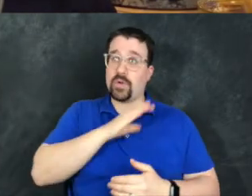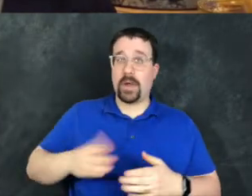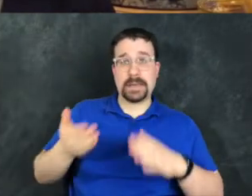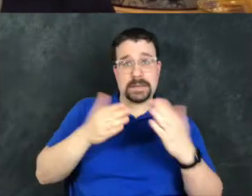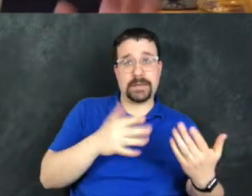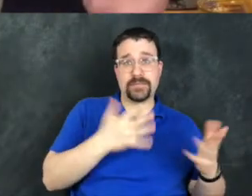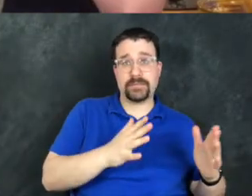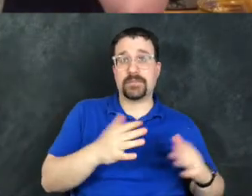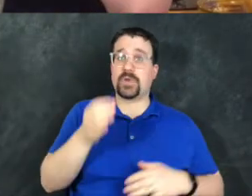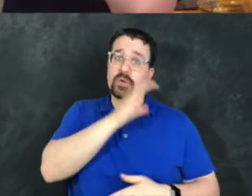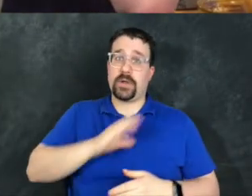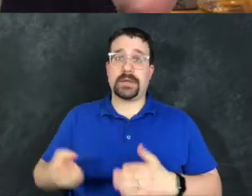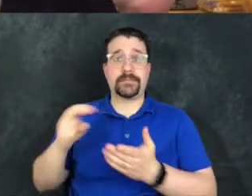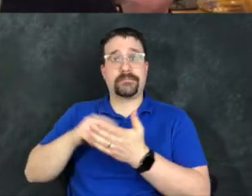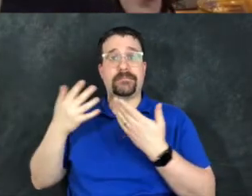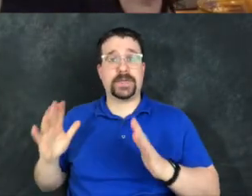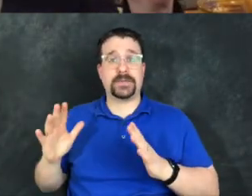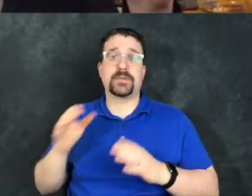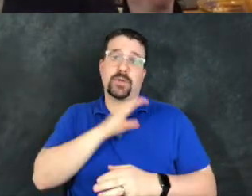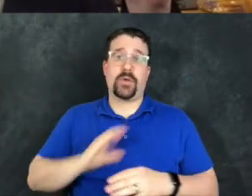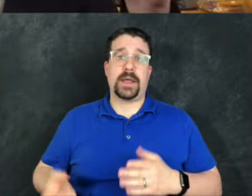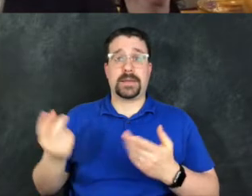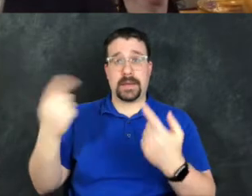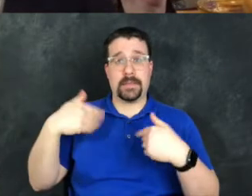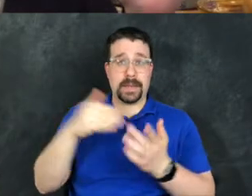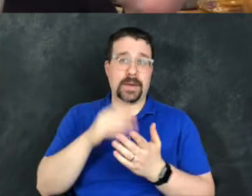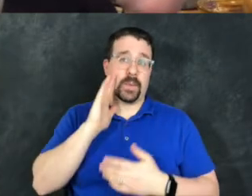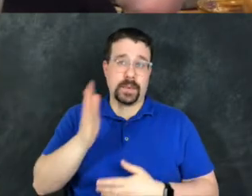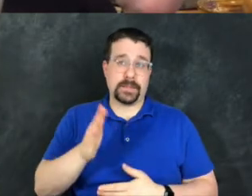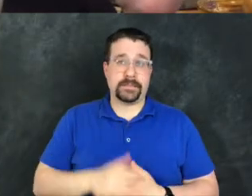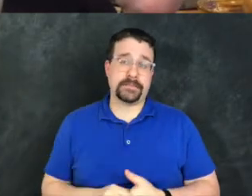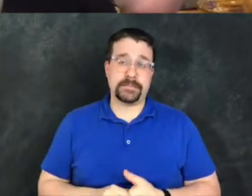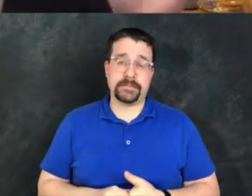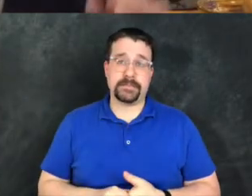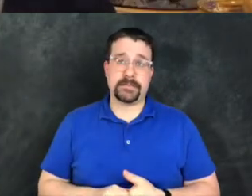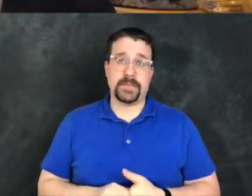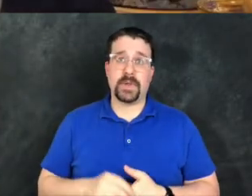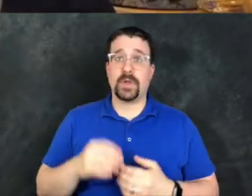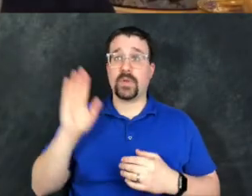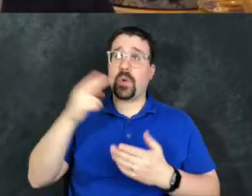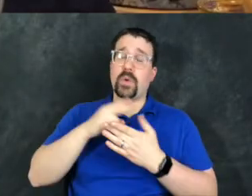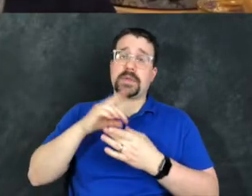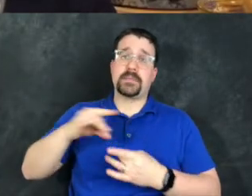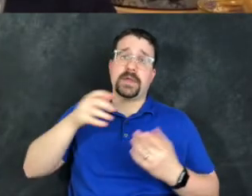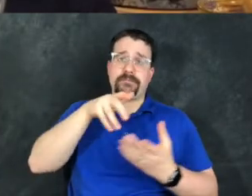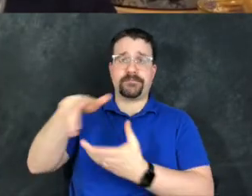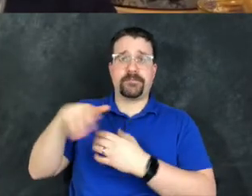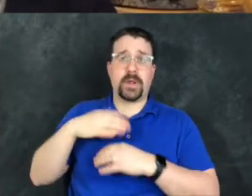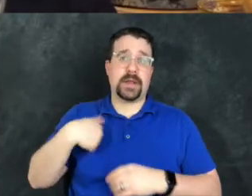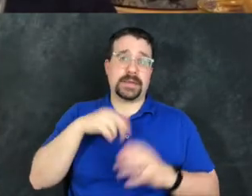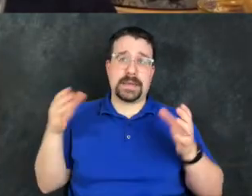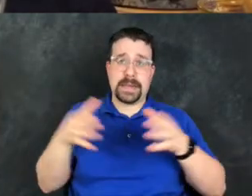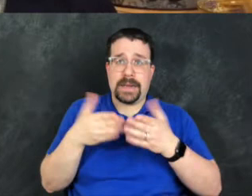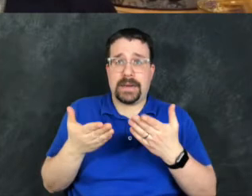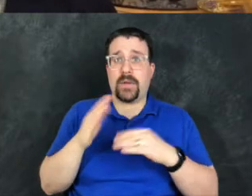faith. Christ has died. Christ is risen. Christ will come again. Pour out your